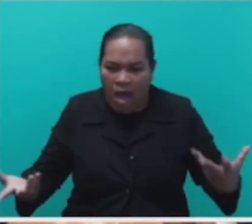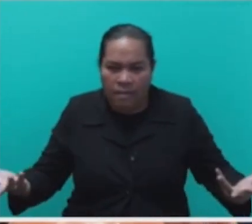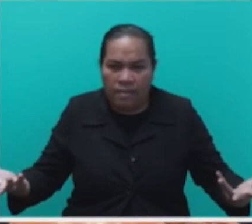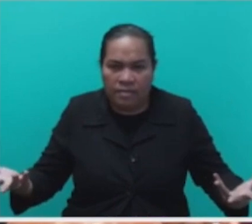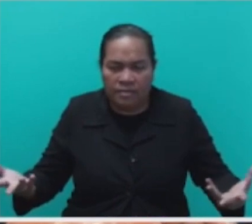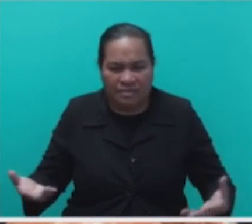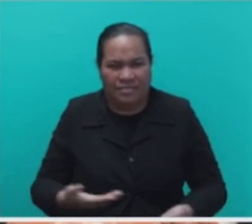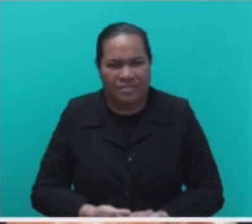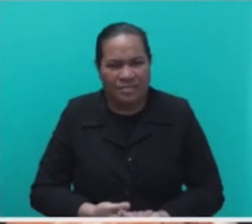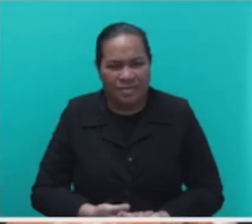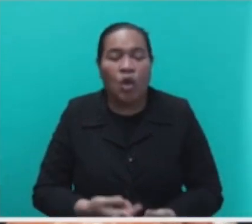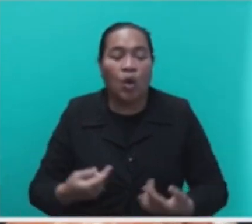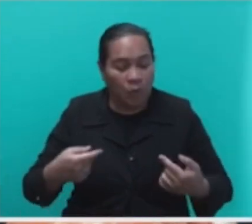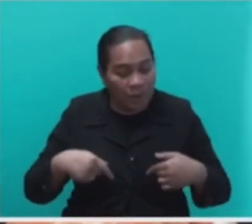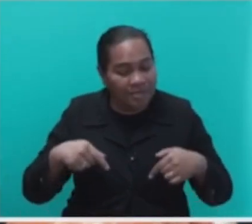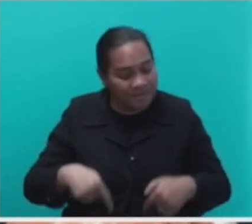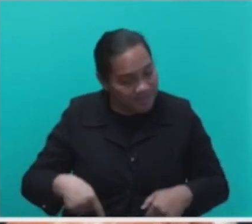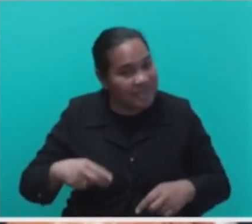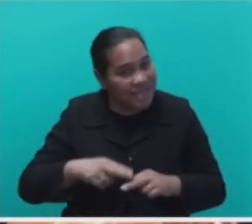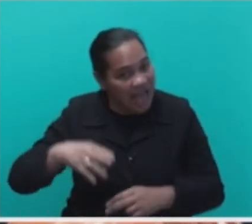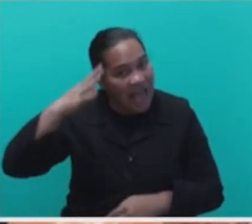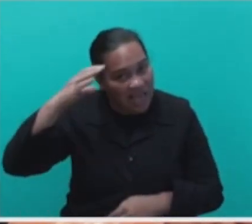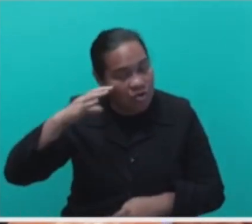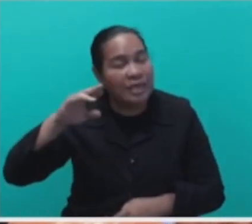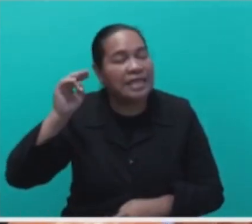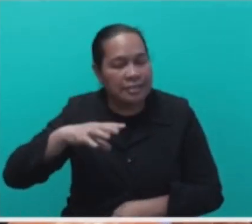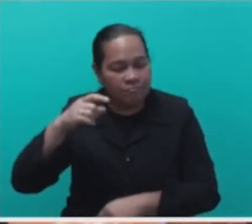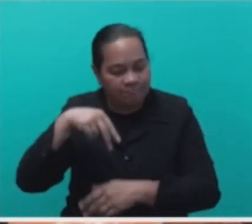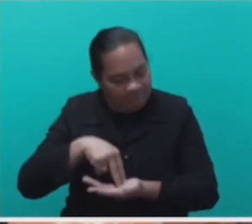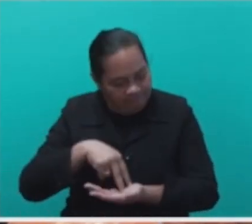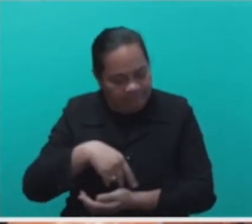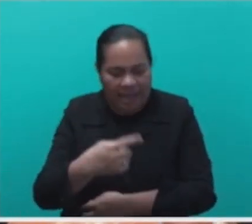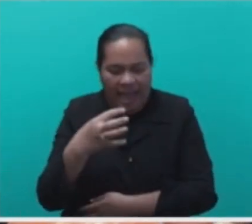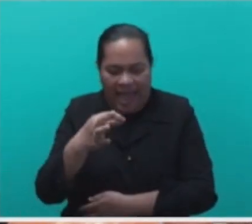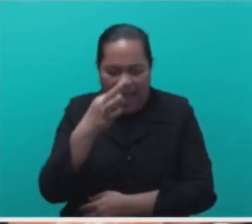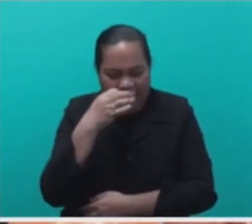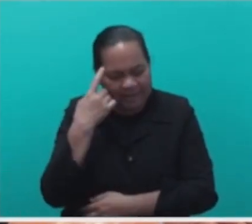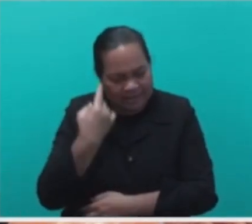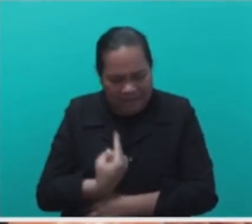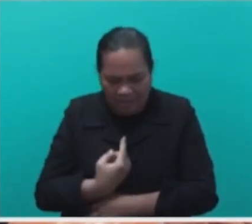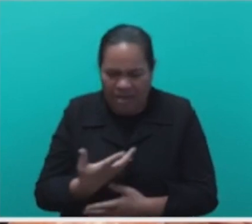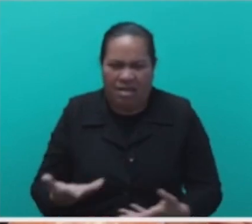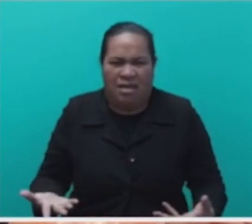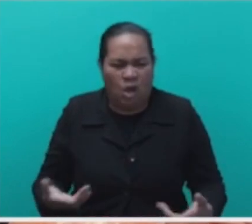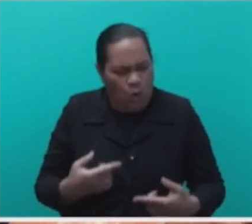As a country, we need to ask ourselves, where are we